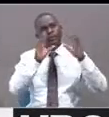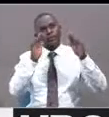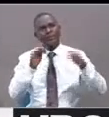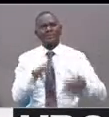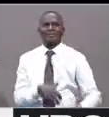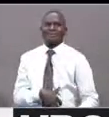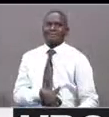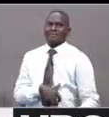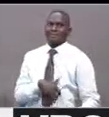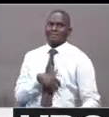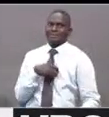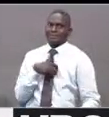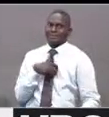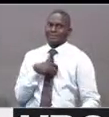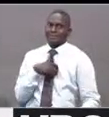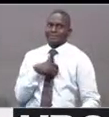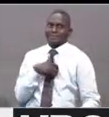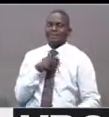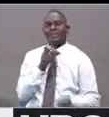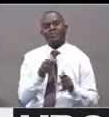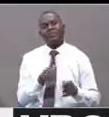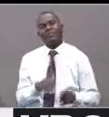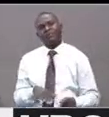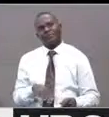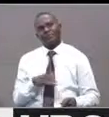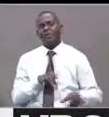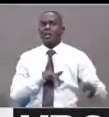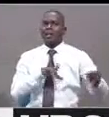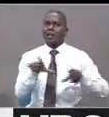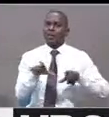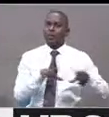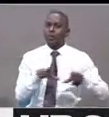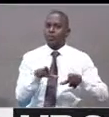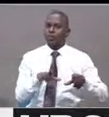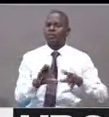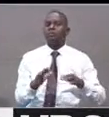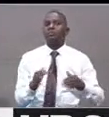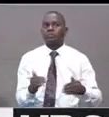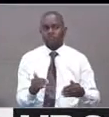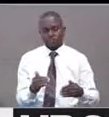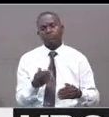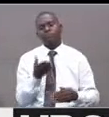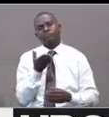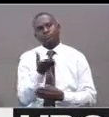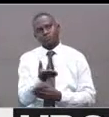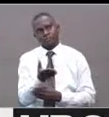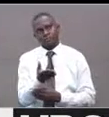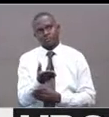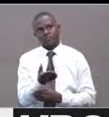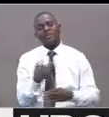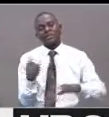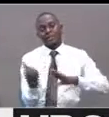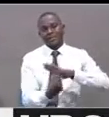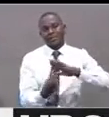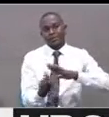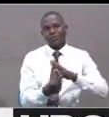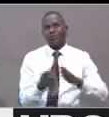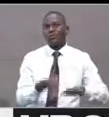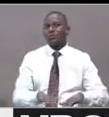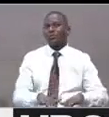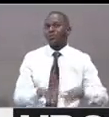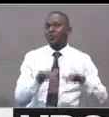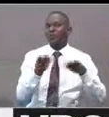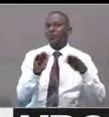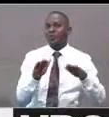anger that sometimes people feel, the locals especially, when they are faced with that kind of situation, day in,